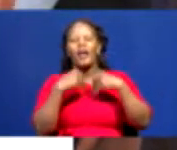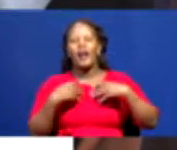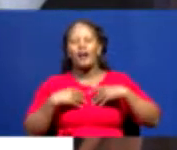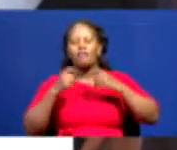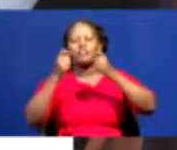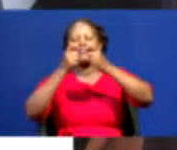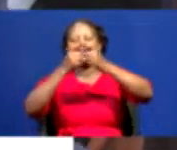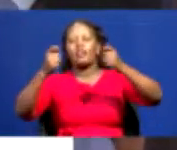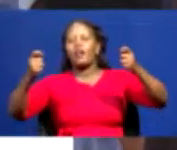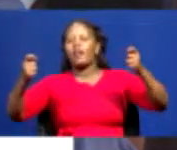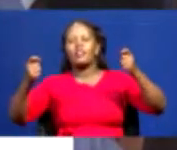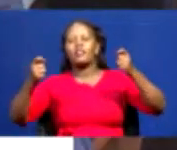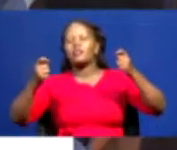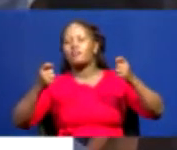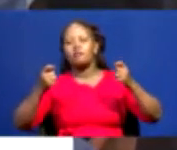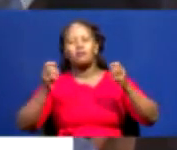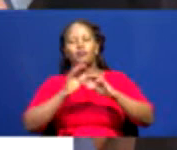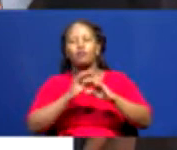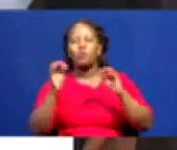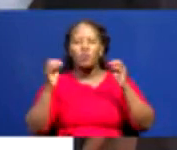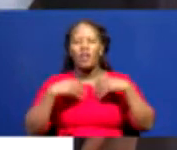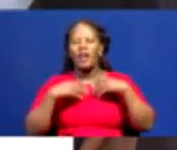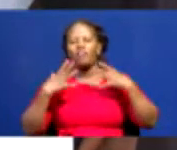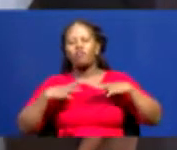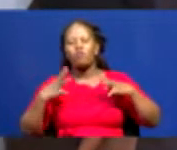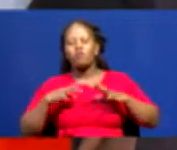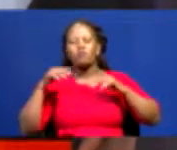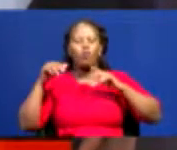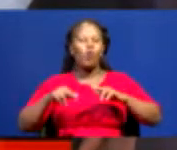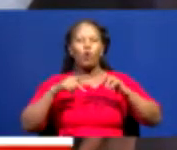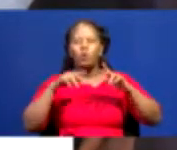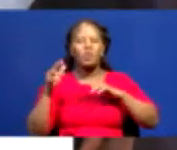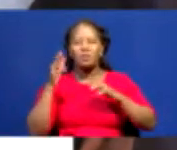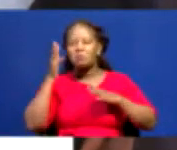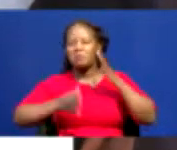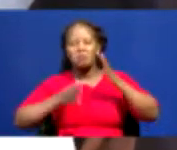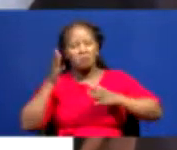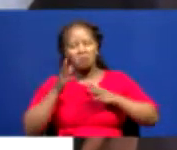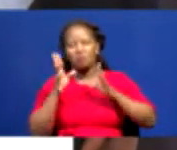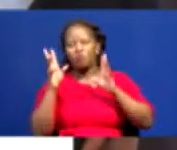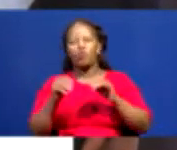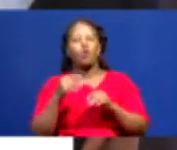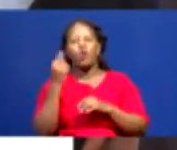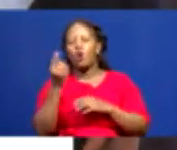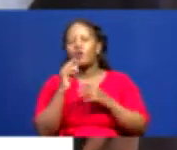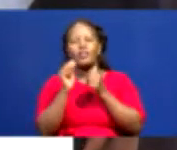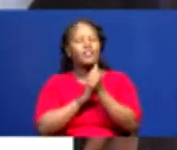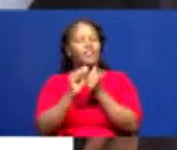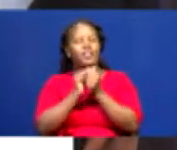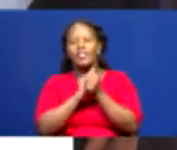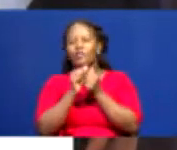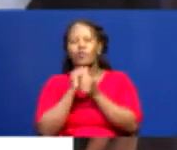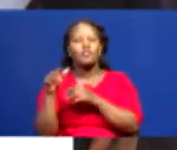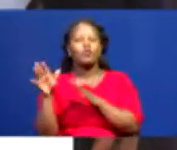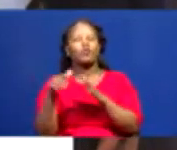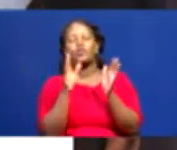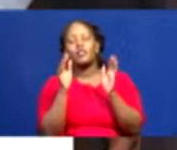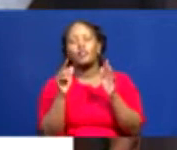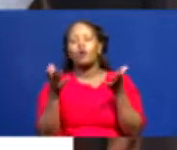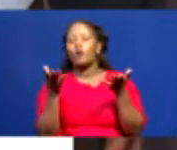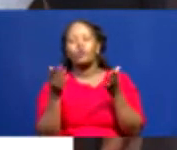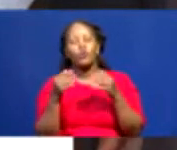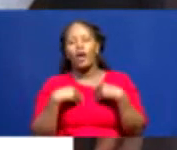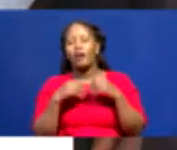people shouting slogans. There are no people walking. They are destroying a highway with even no police. Nobody even stopping